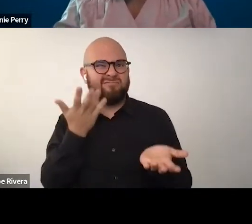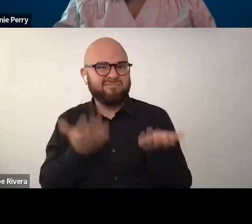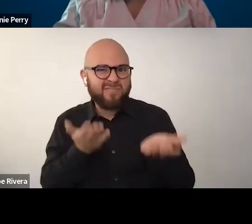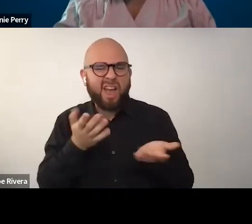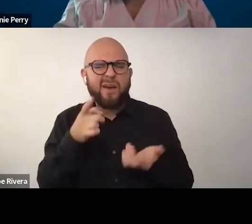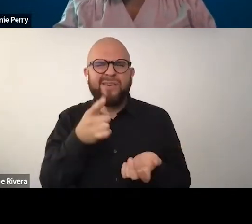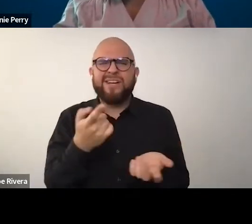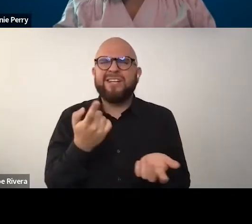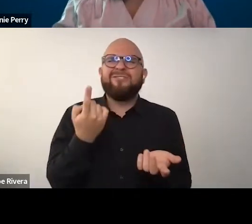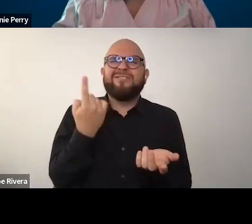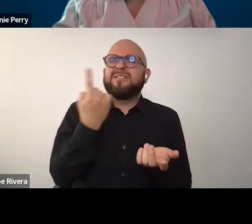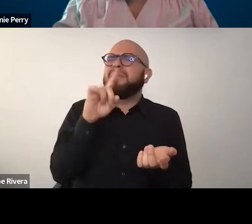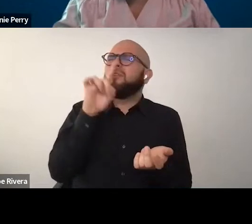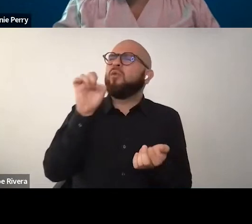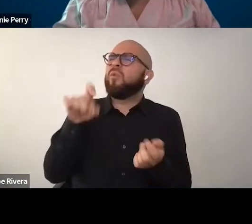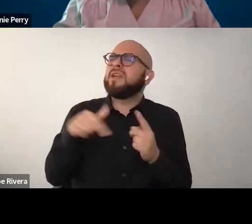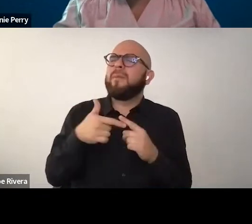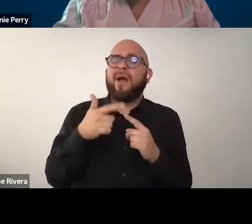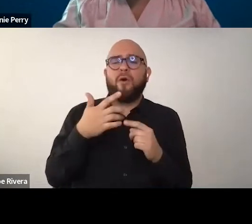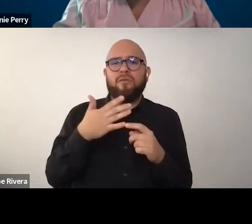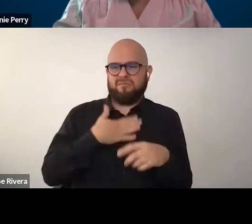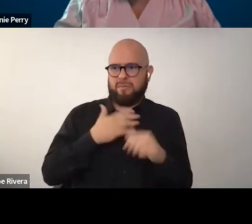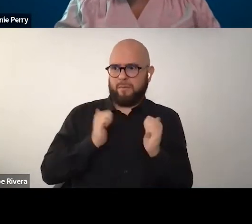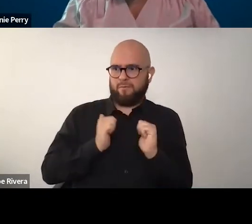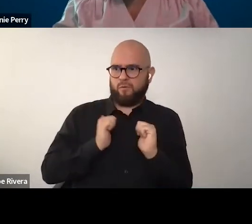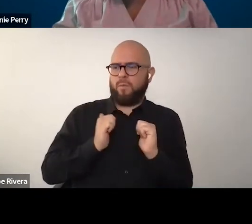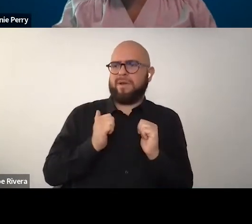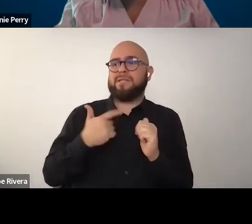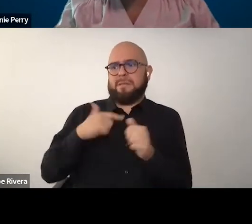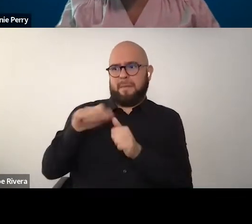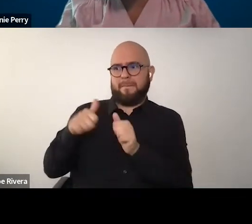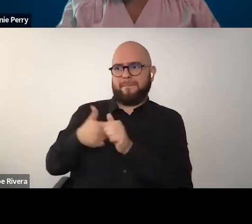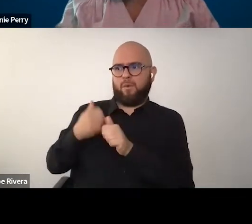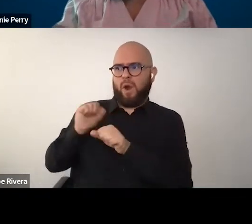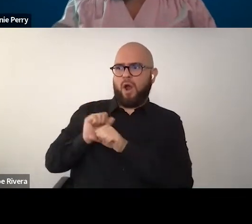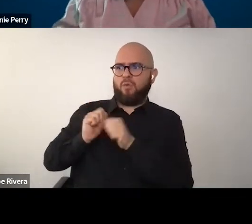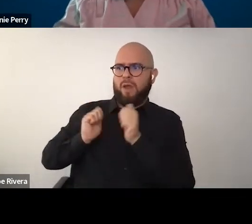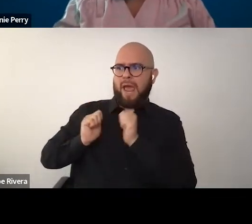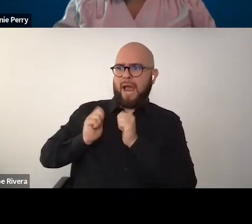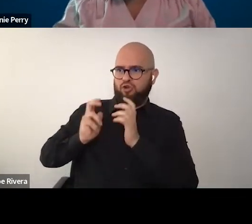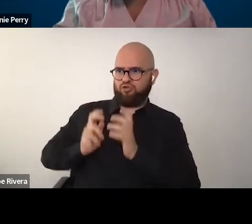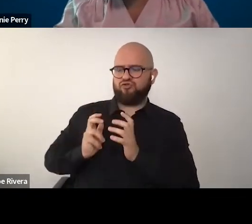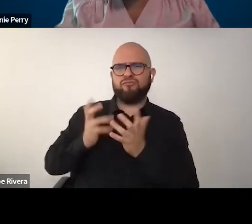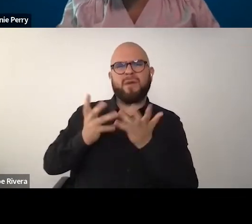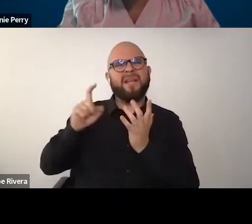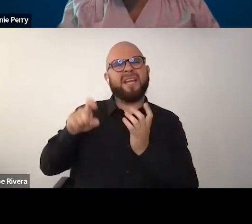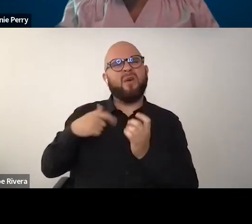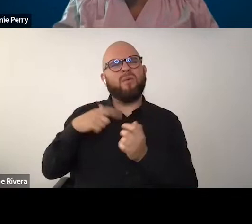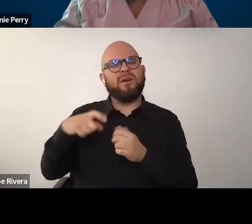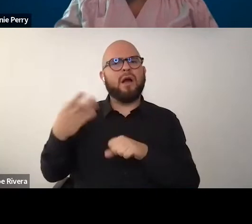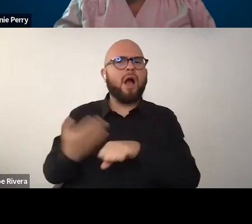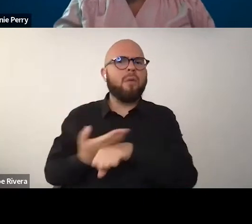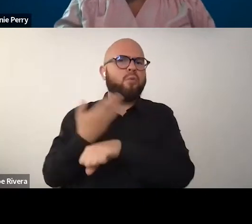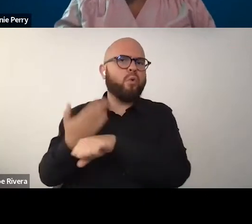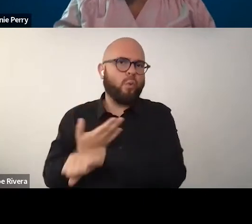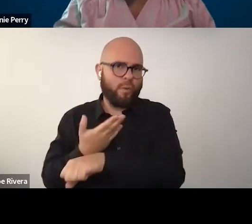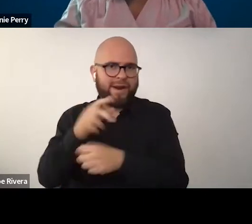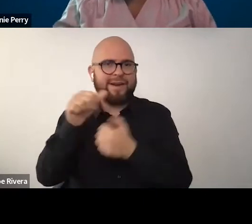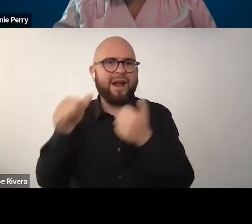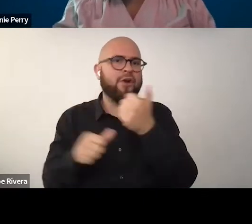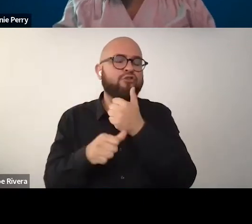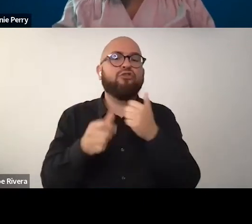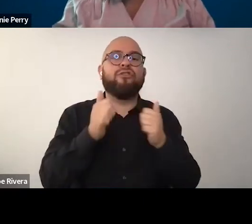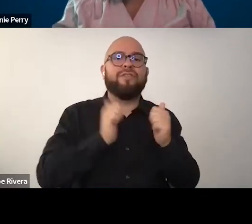not your performance as a background actor qualifies for an upgrade under the theatrical or television